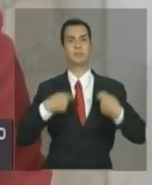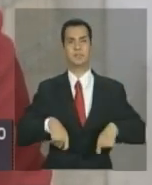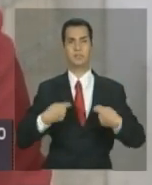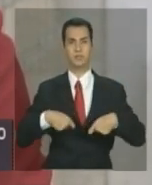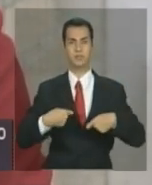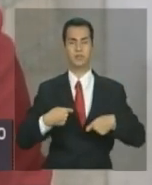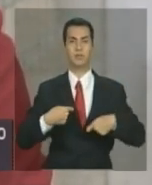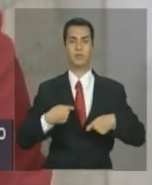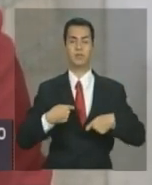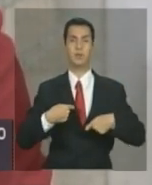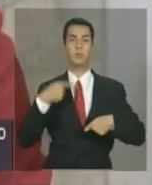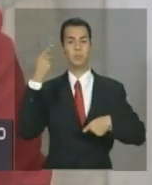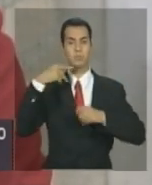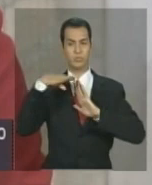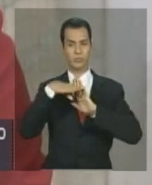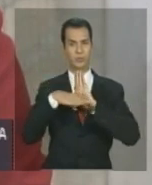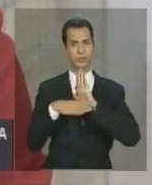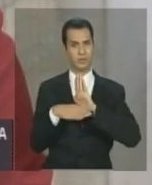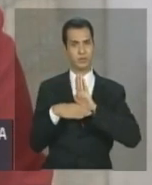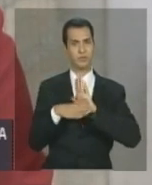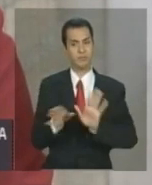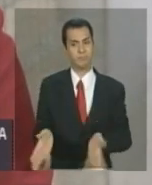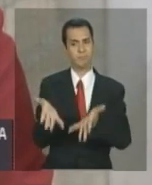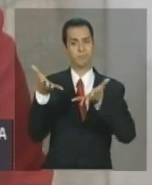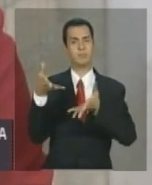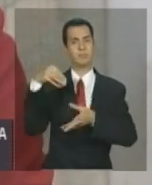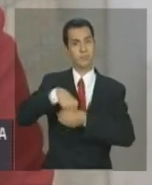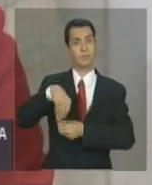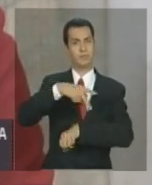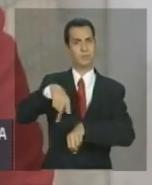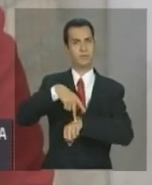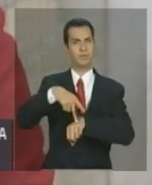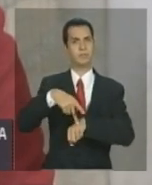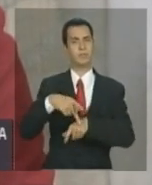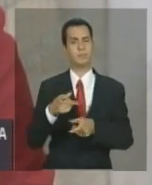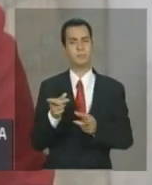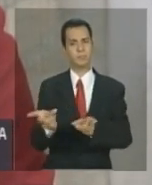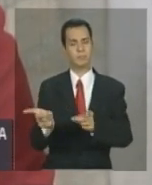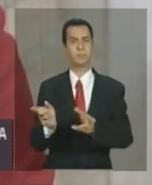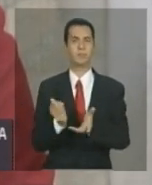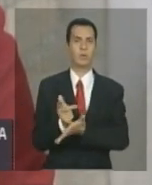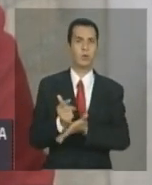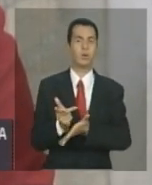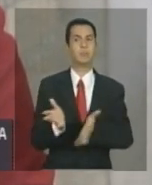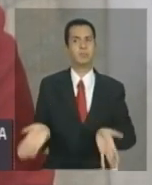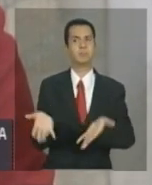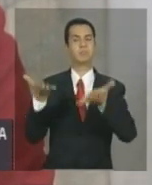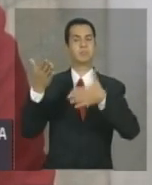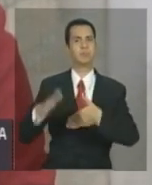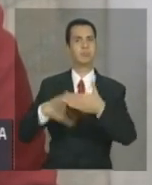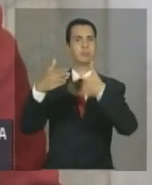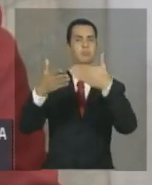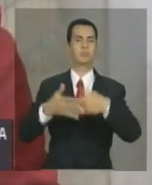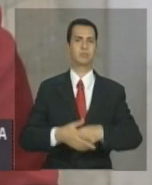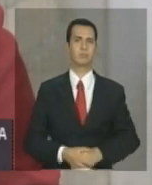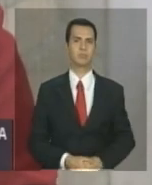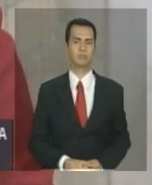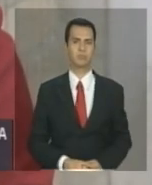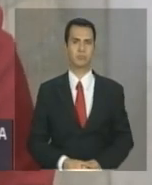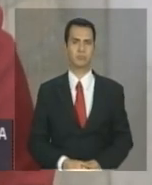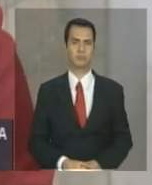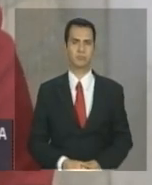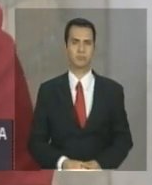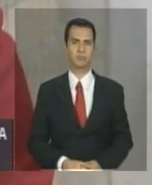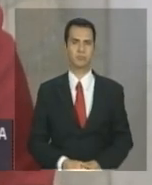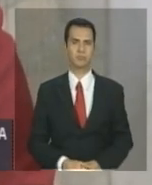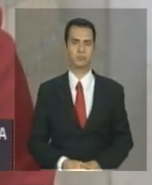how economic growth can only materialize if we introduce economic policies that are targeted to strengthening our domestic markets. Cada vez